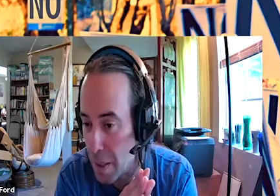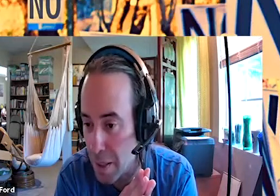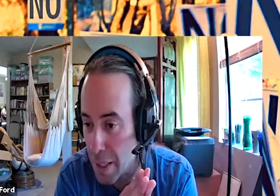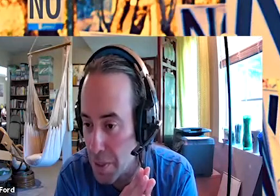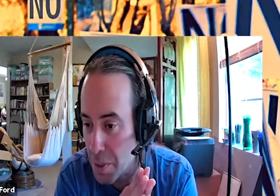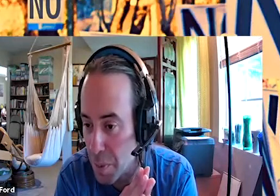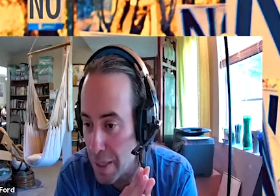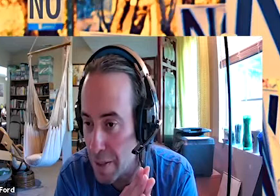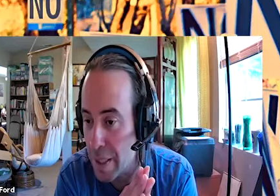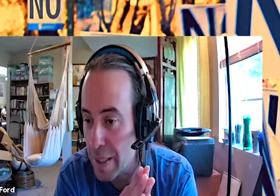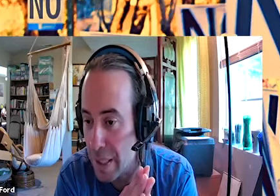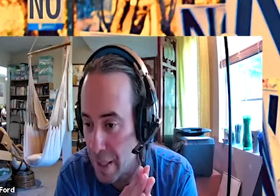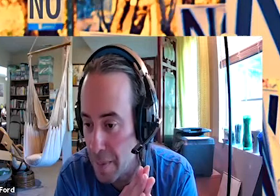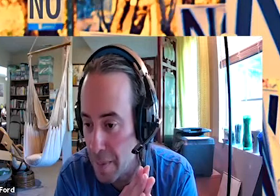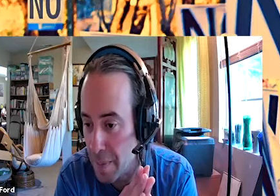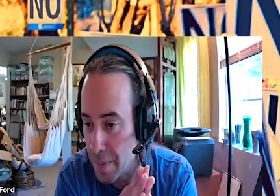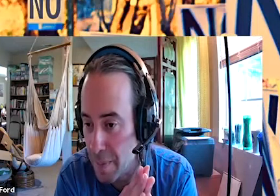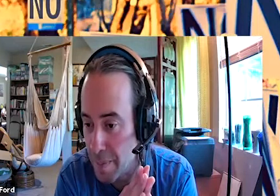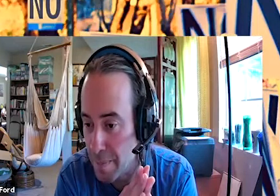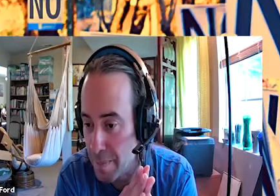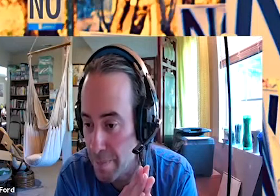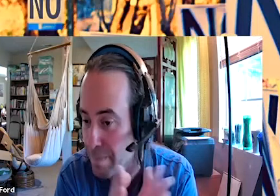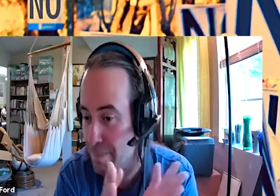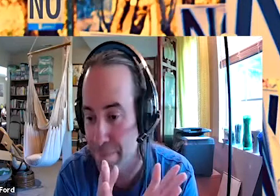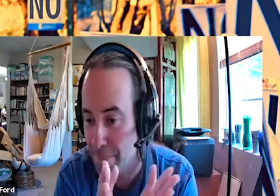your supervisor being a dick.